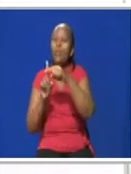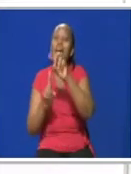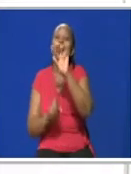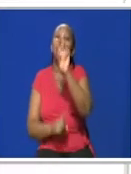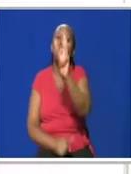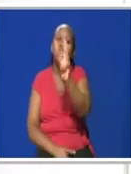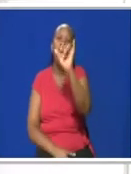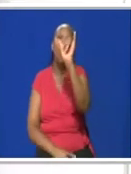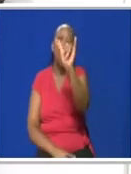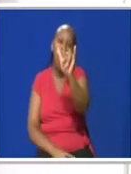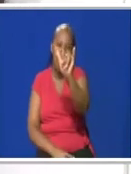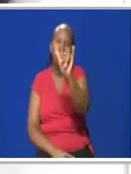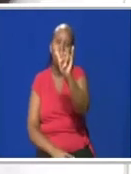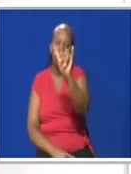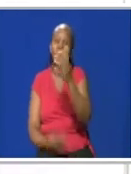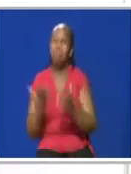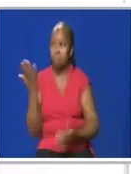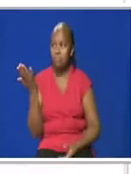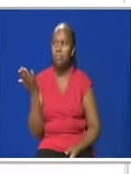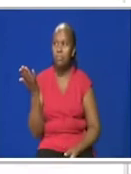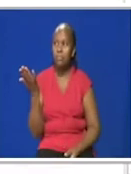plus 3y.